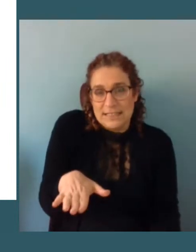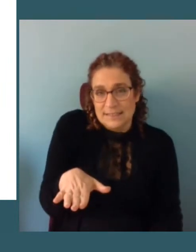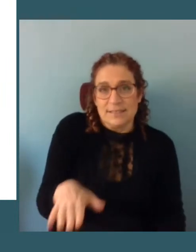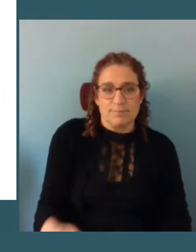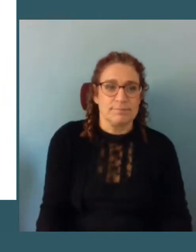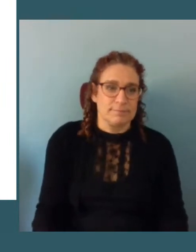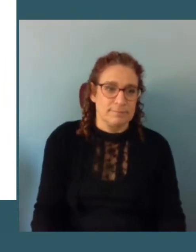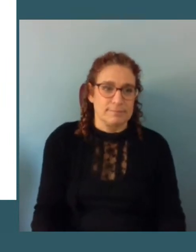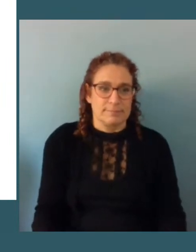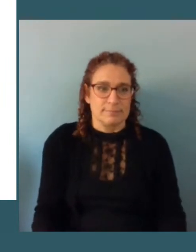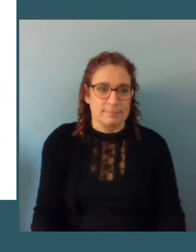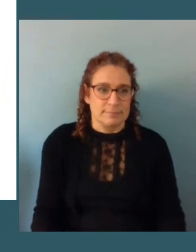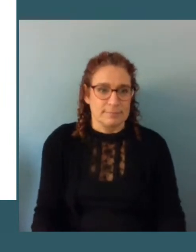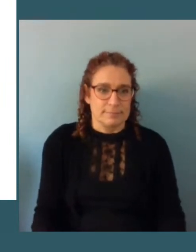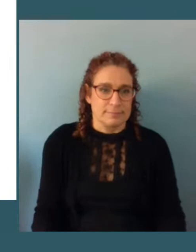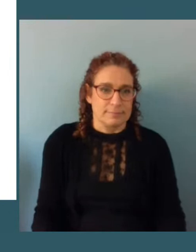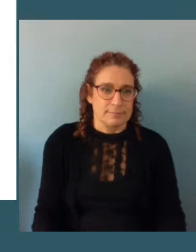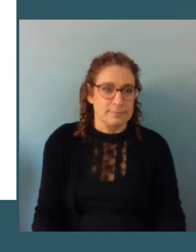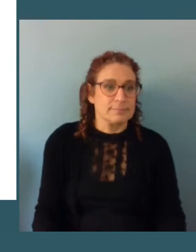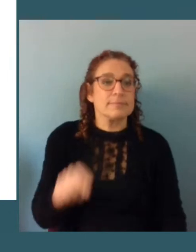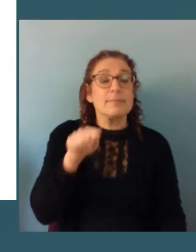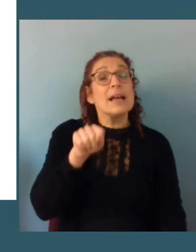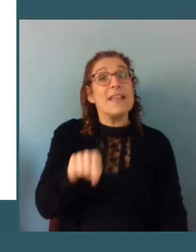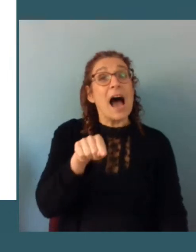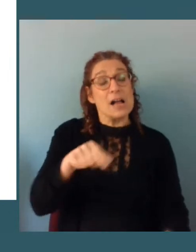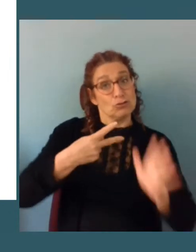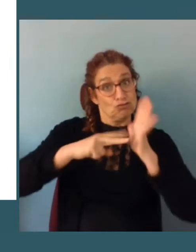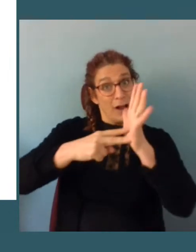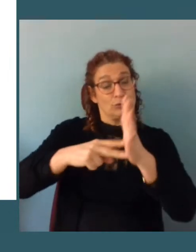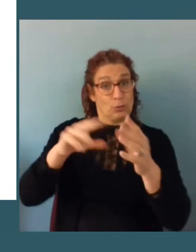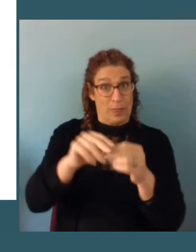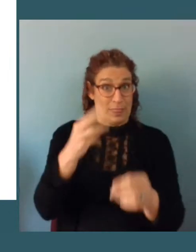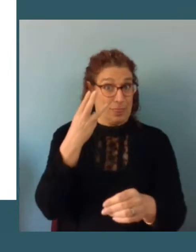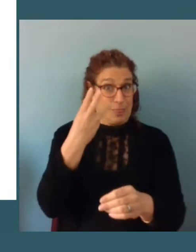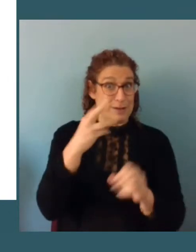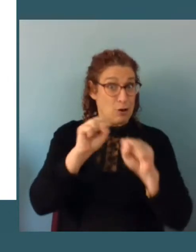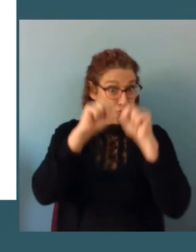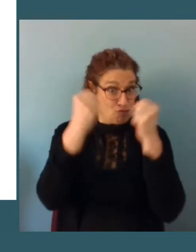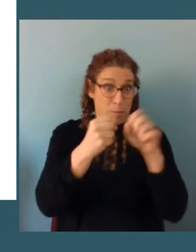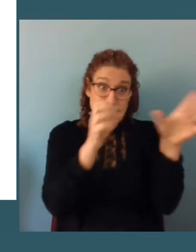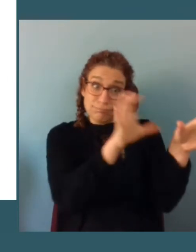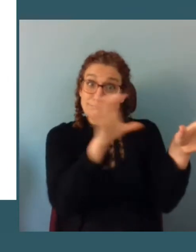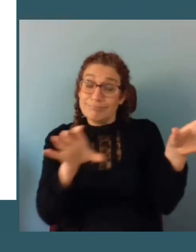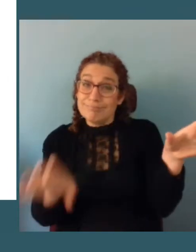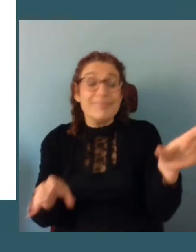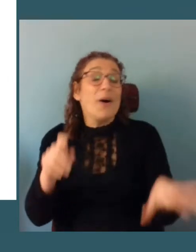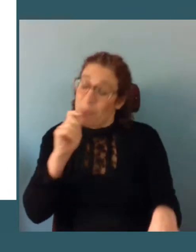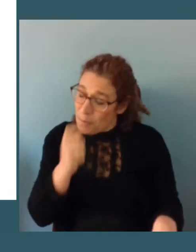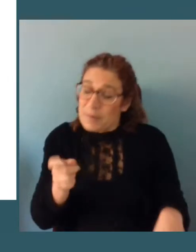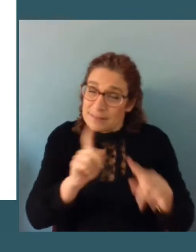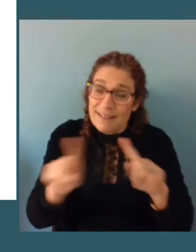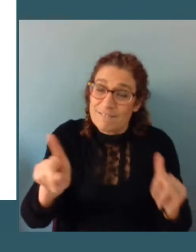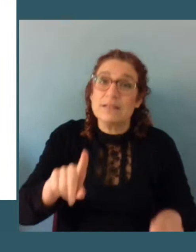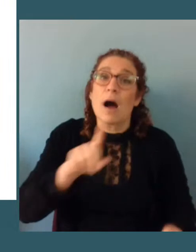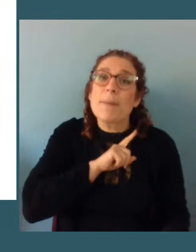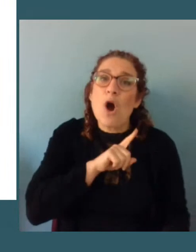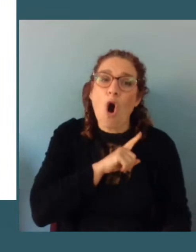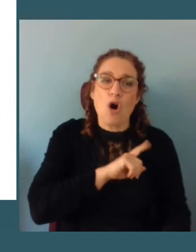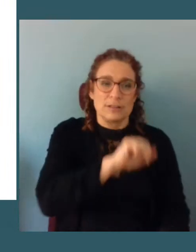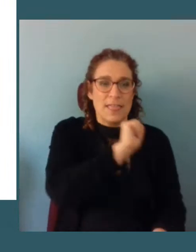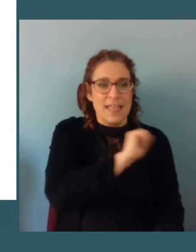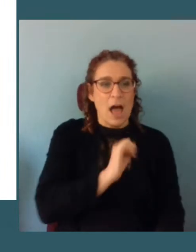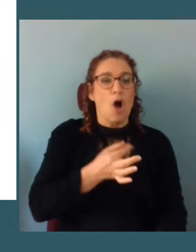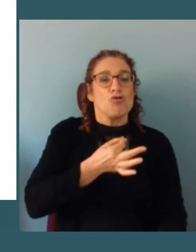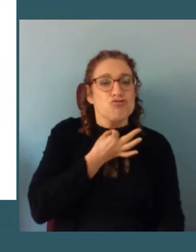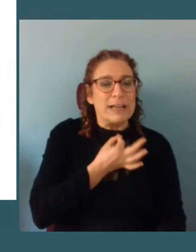The strategies in the three groups, as you can imagine, will be different because the risk stratification is different. It's worth